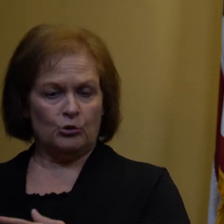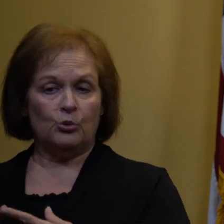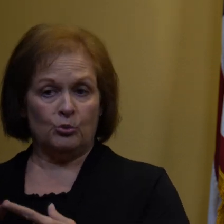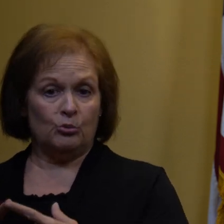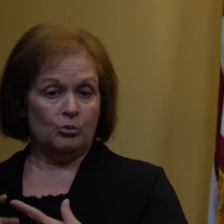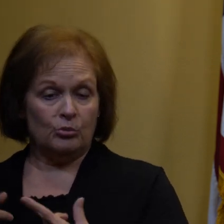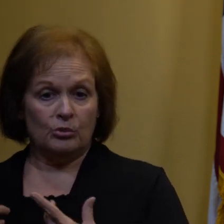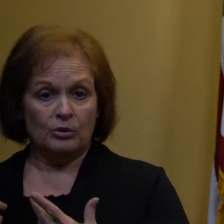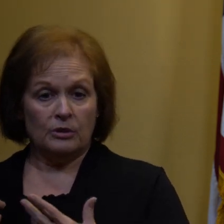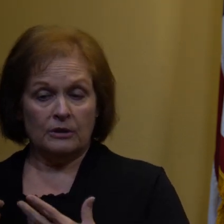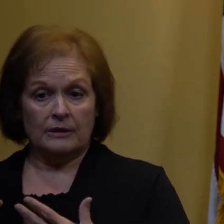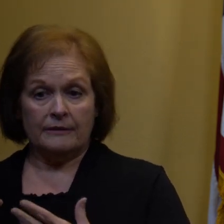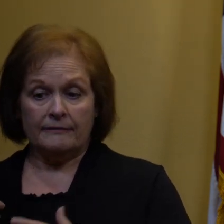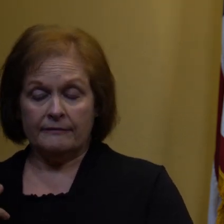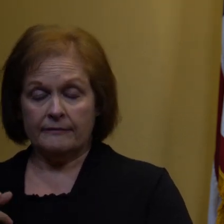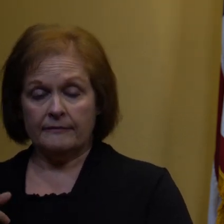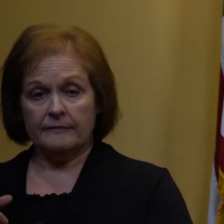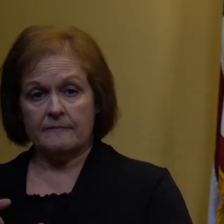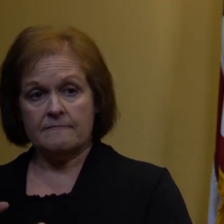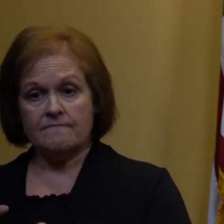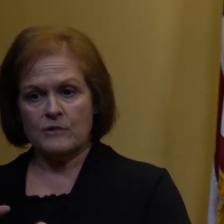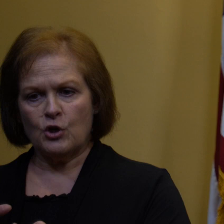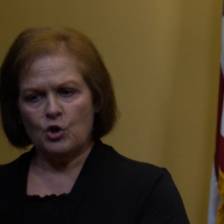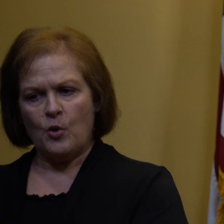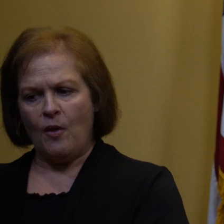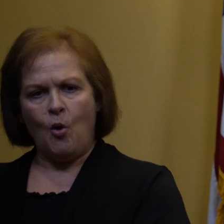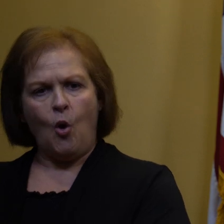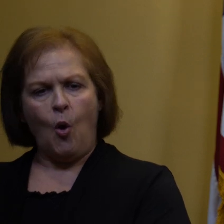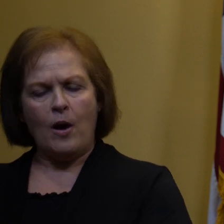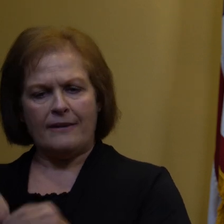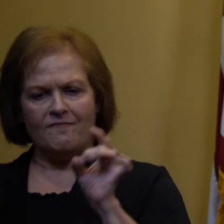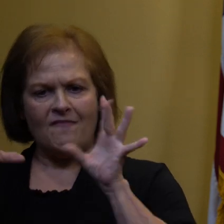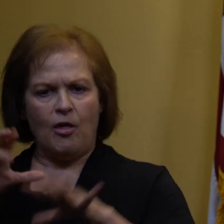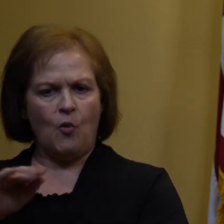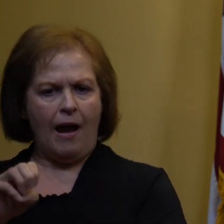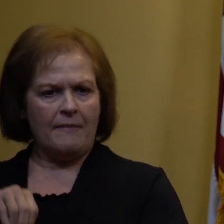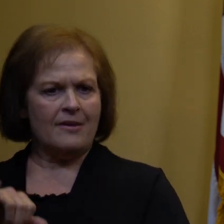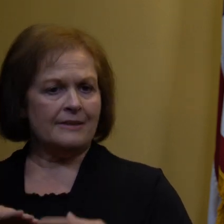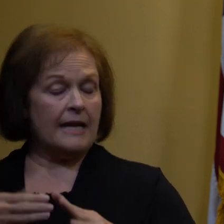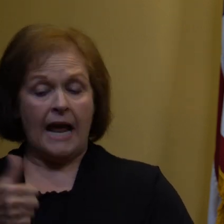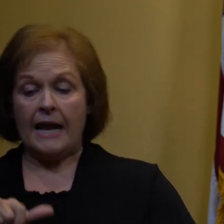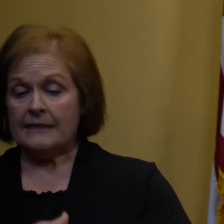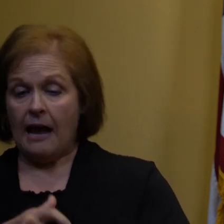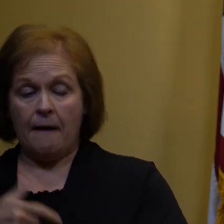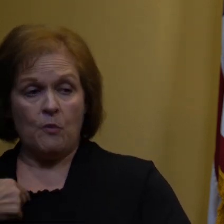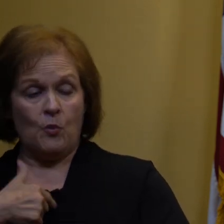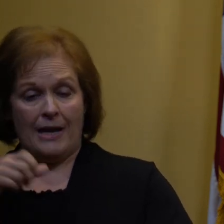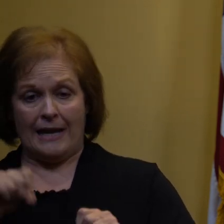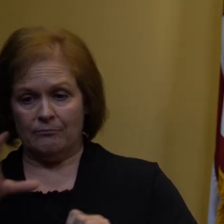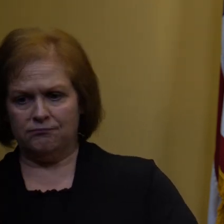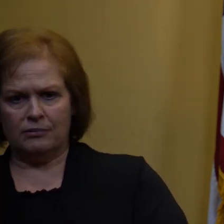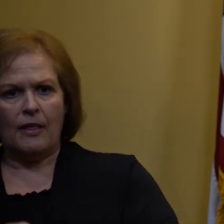efforts in terms of from the criminal's perspective of violent crime in the city. So anytime we can remove